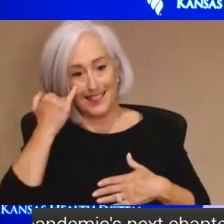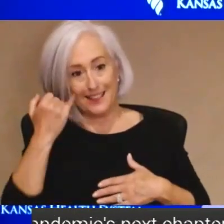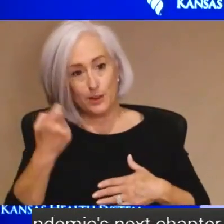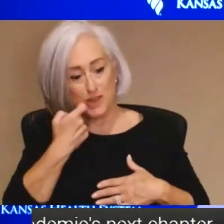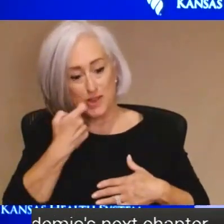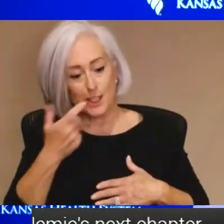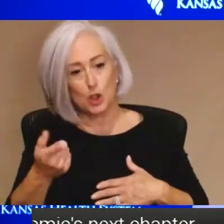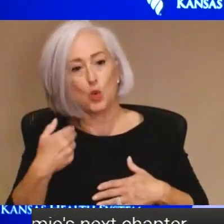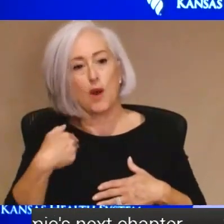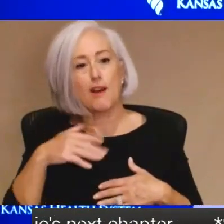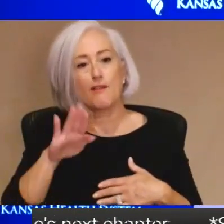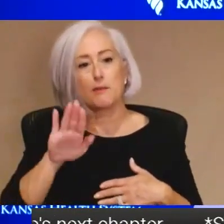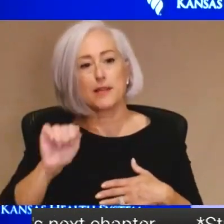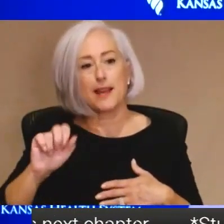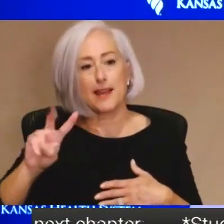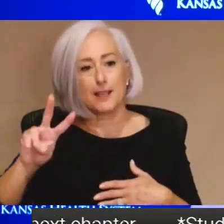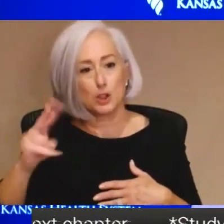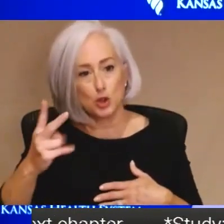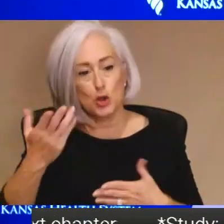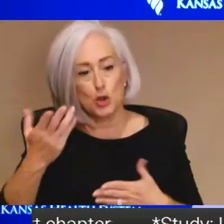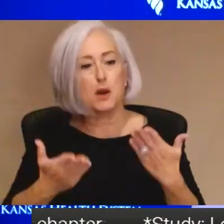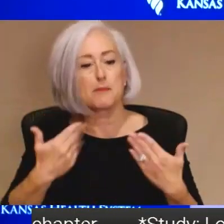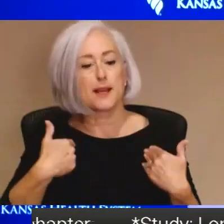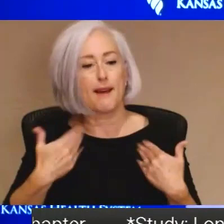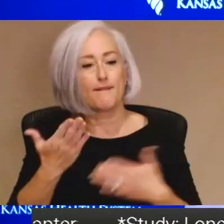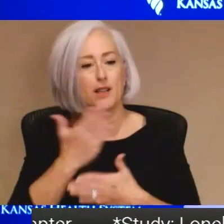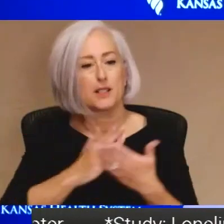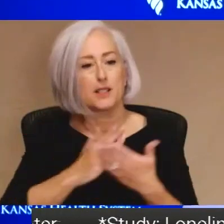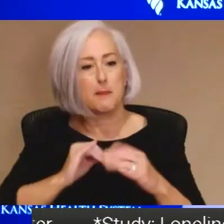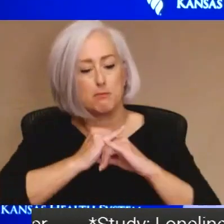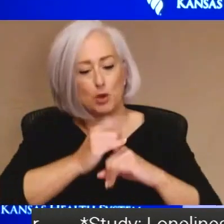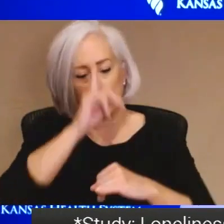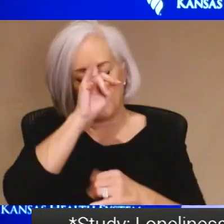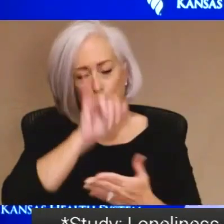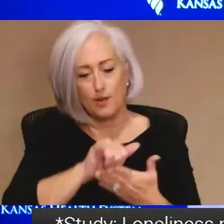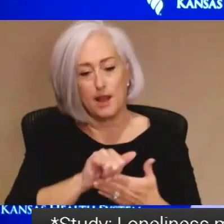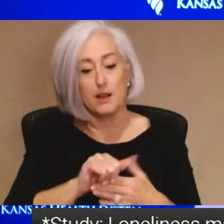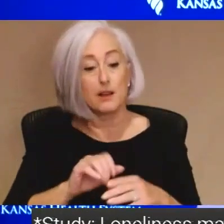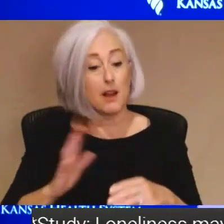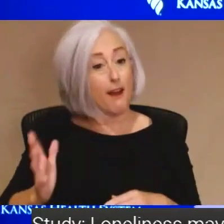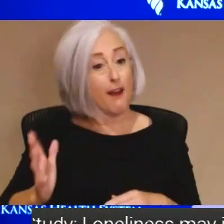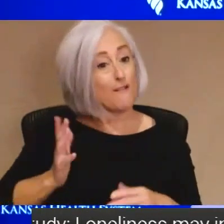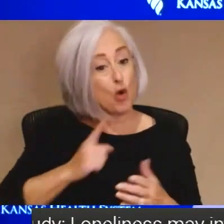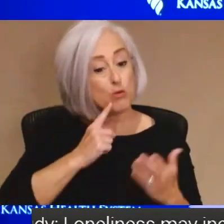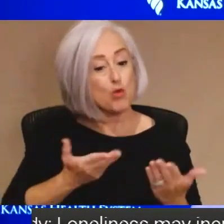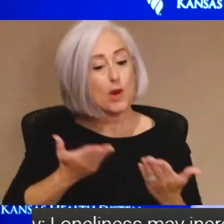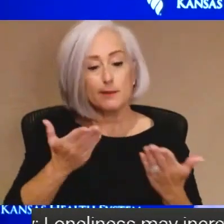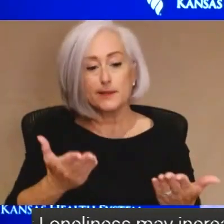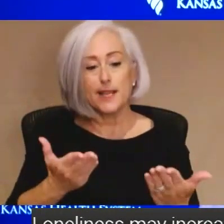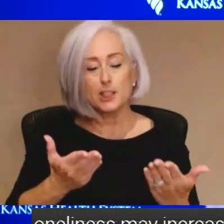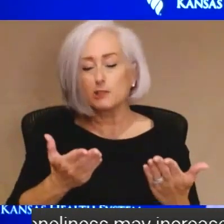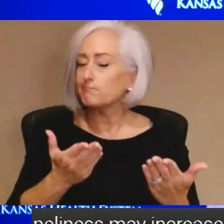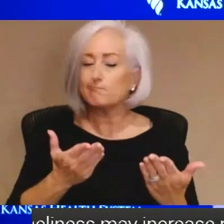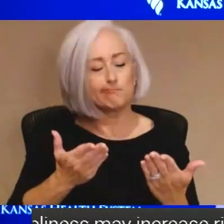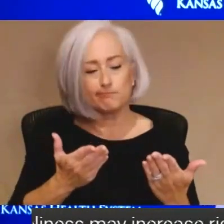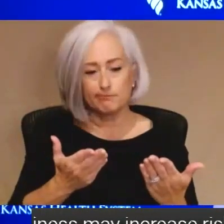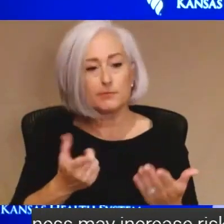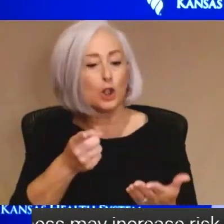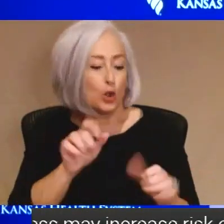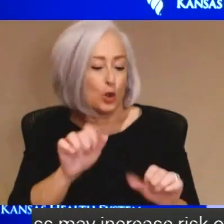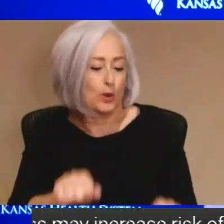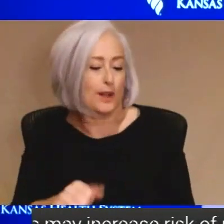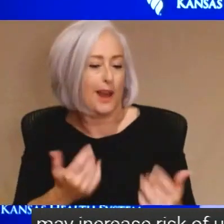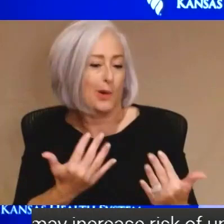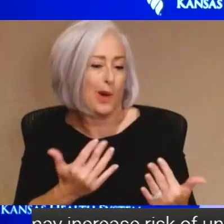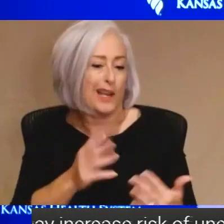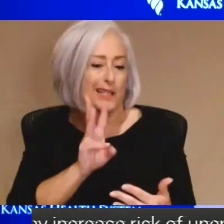have some immunity to that. But there's no formal recommendation. If you wanted to wait probably 60 days, 8 weeks-ish,